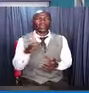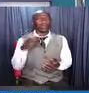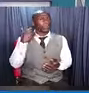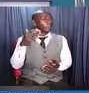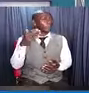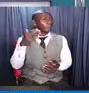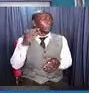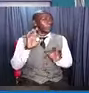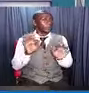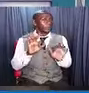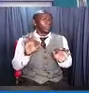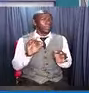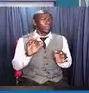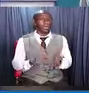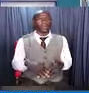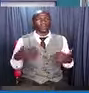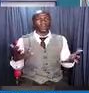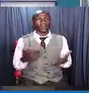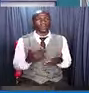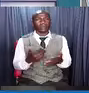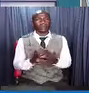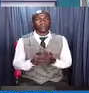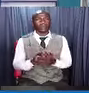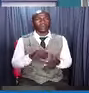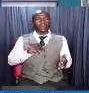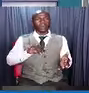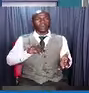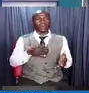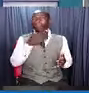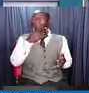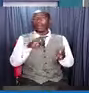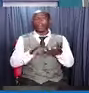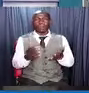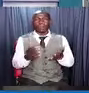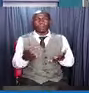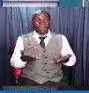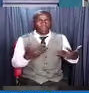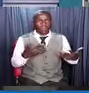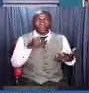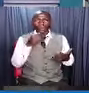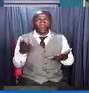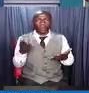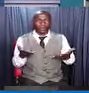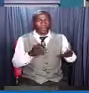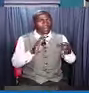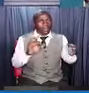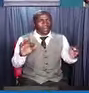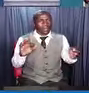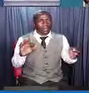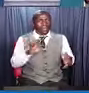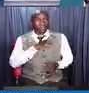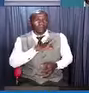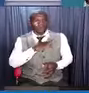know being offended. Hallelujah. Hallelujah. Mke ameleta, mume ameleta kitu. A husband has brought something kitu, or not. Tunda